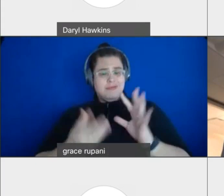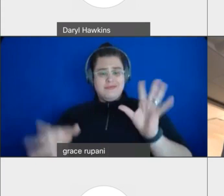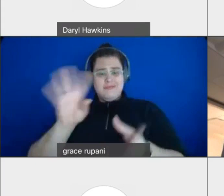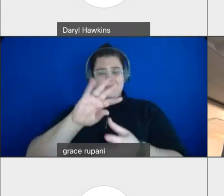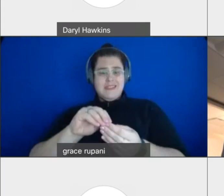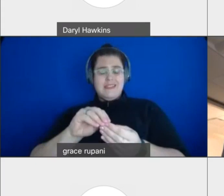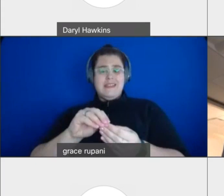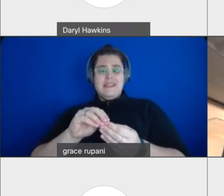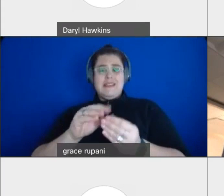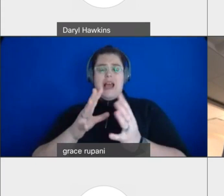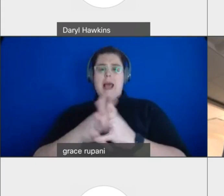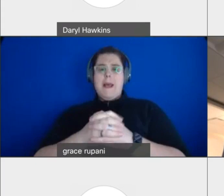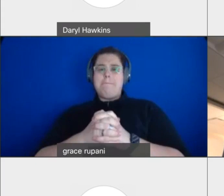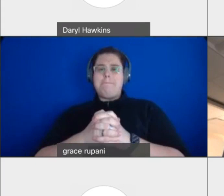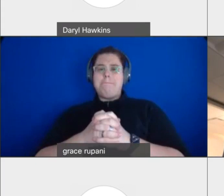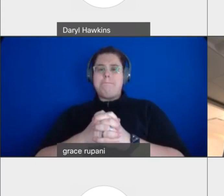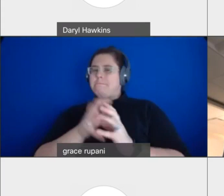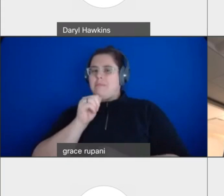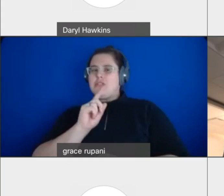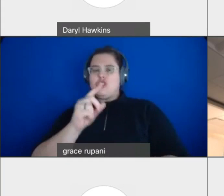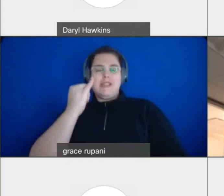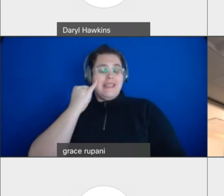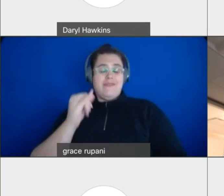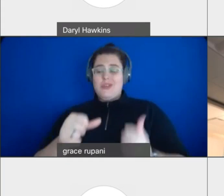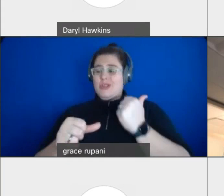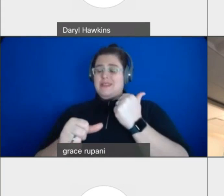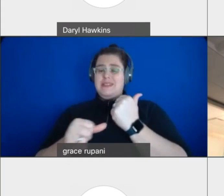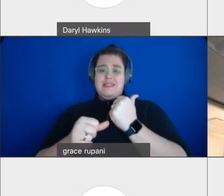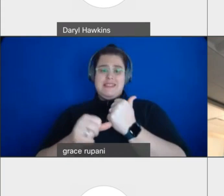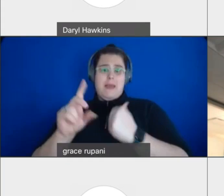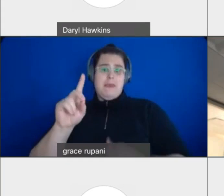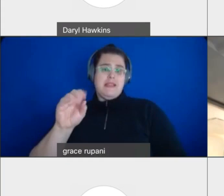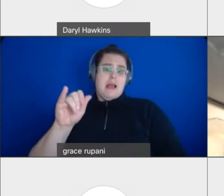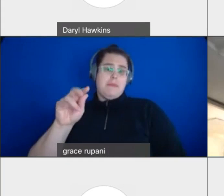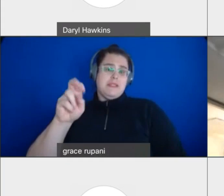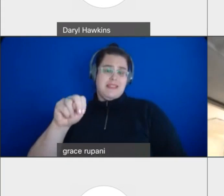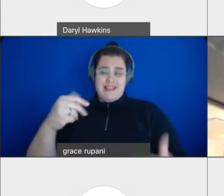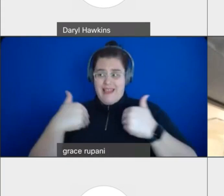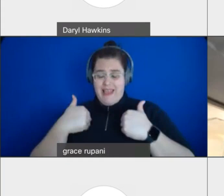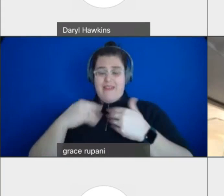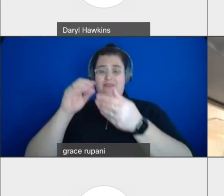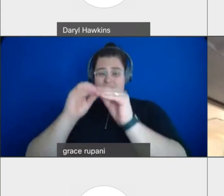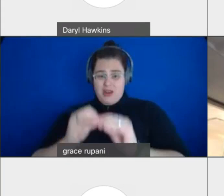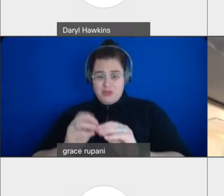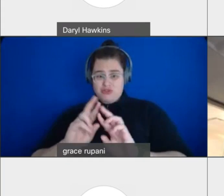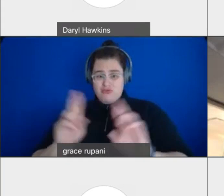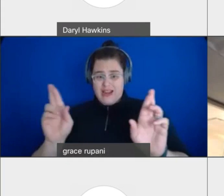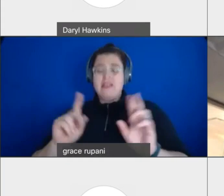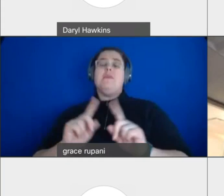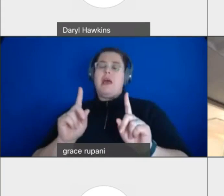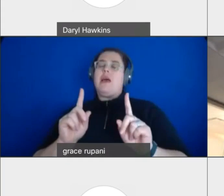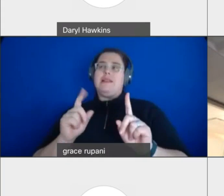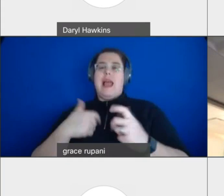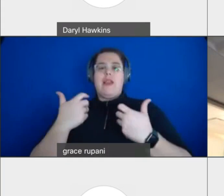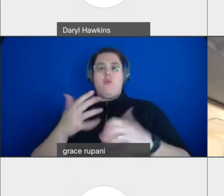and I don't know if Deputy Dobson has those numbers handy, but I don't want to misspeak on that, but